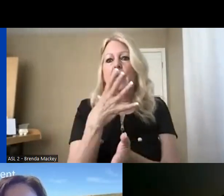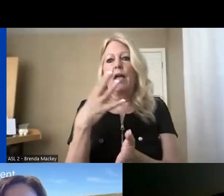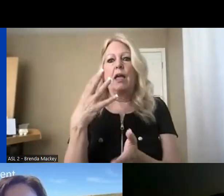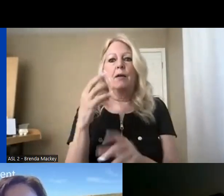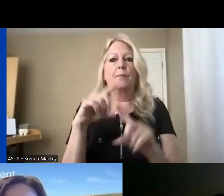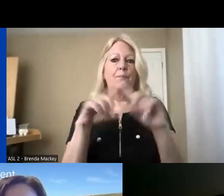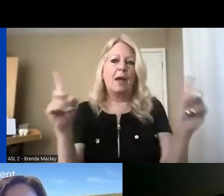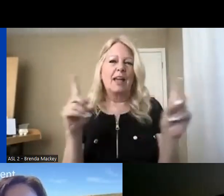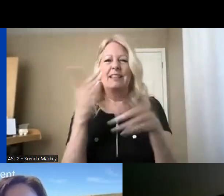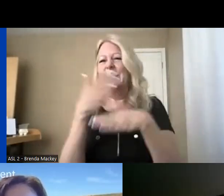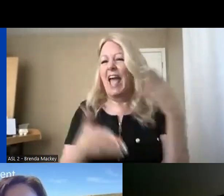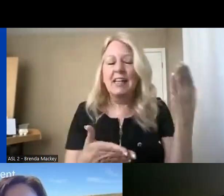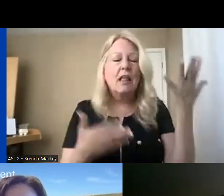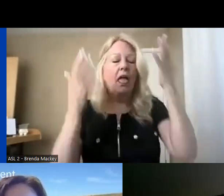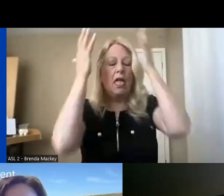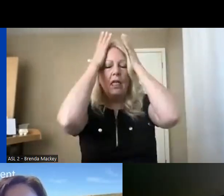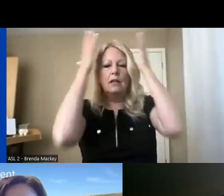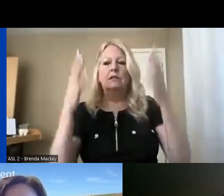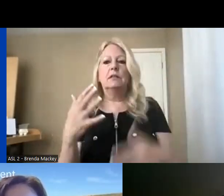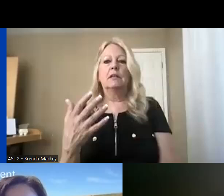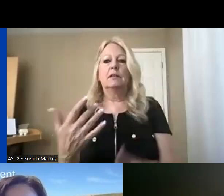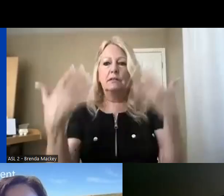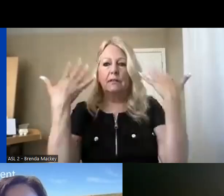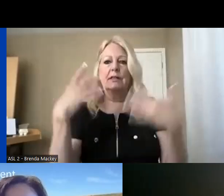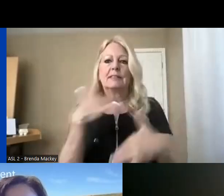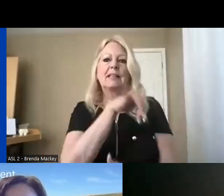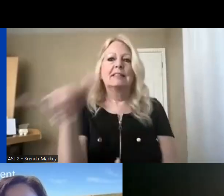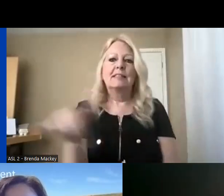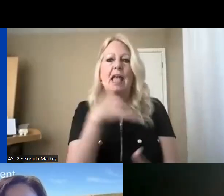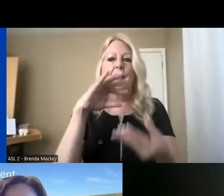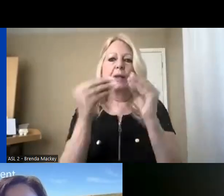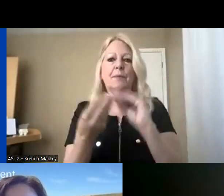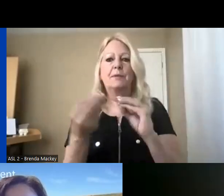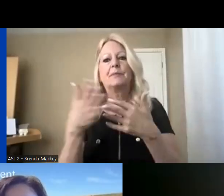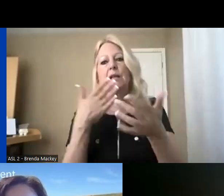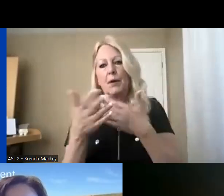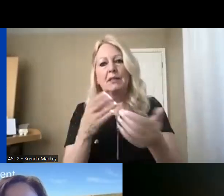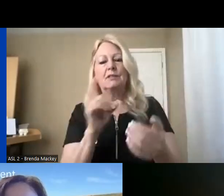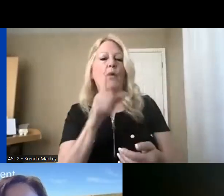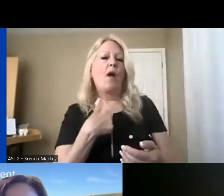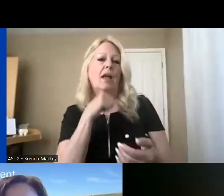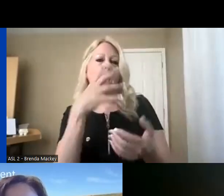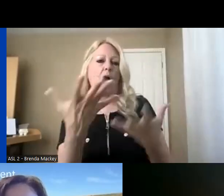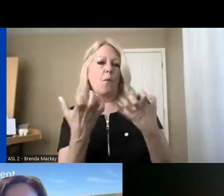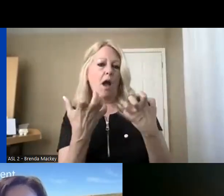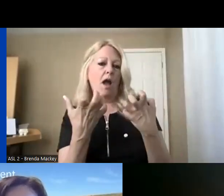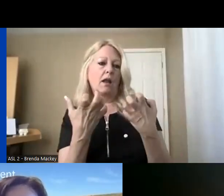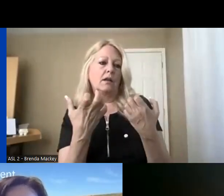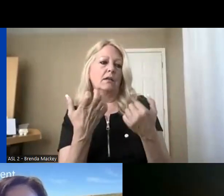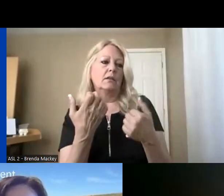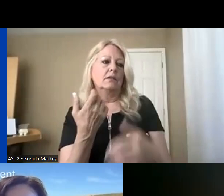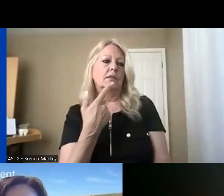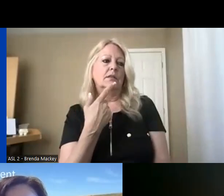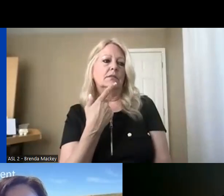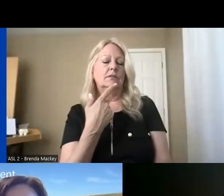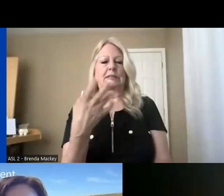But at the end, it was just kind of like, oh, I have to call the same number. So anyway, but that's, so I don't want to be completely like, I don't do this